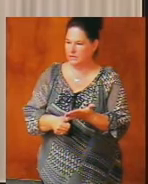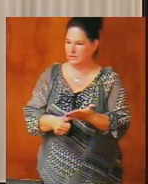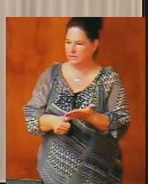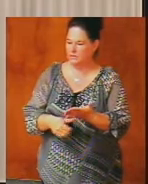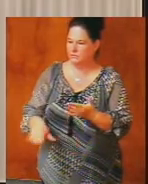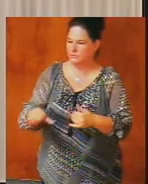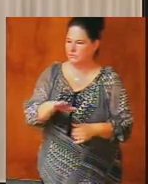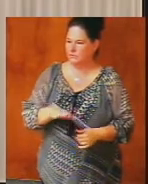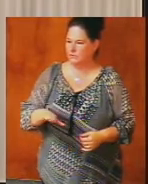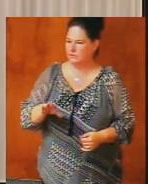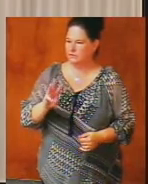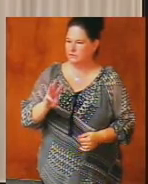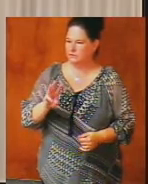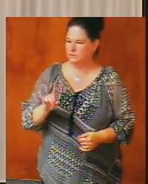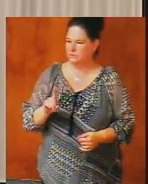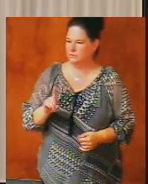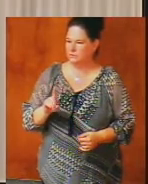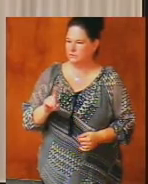around